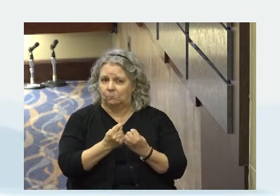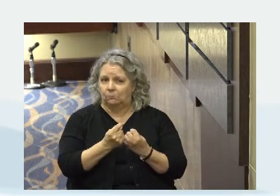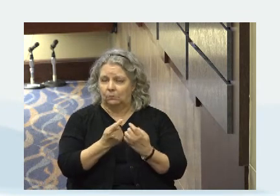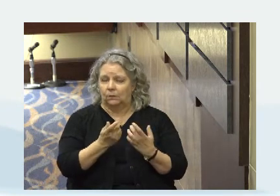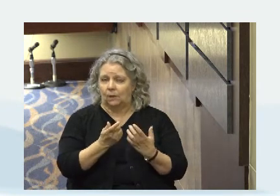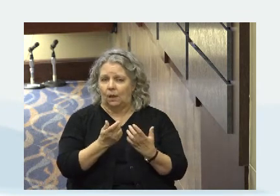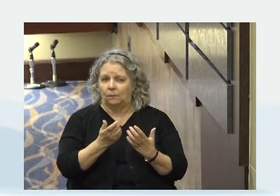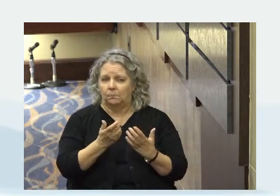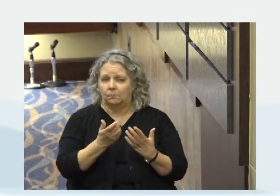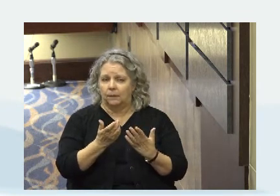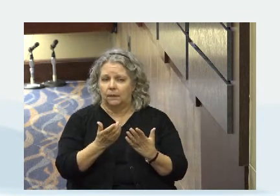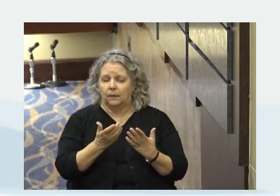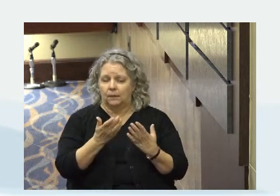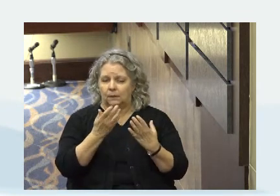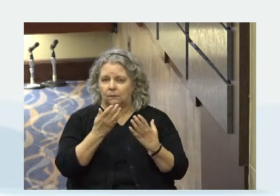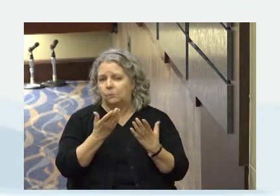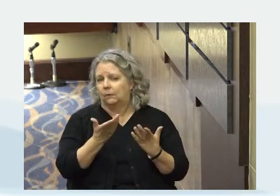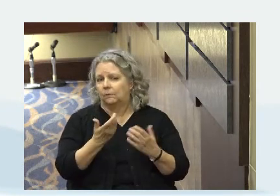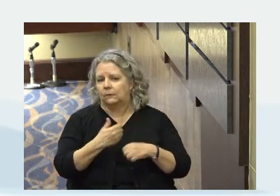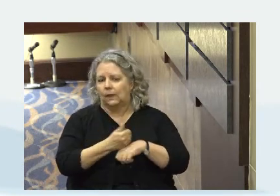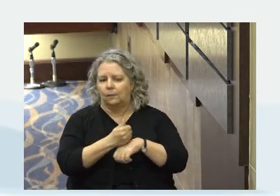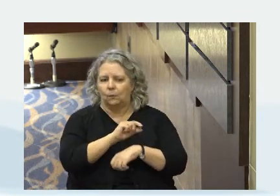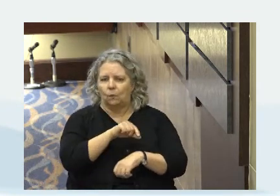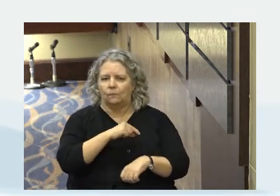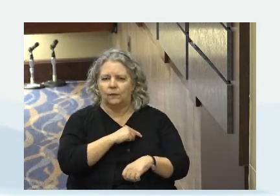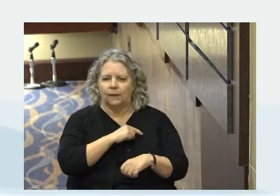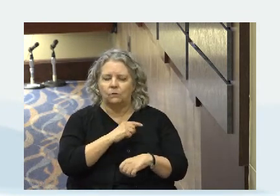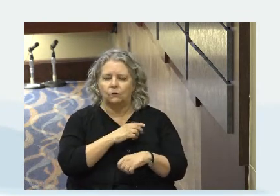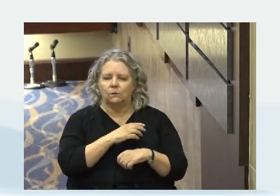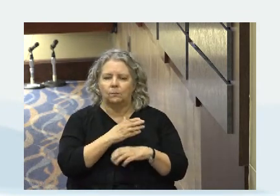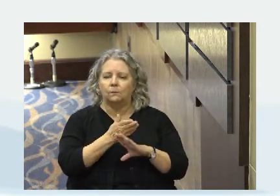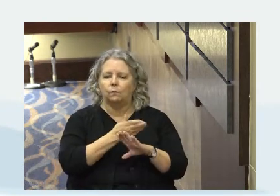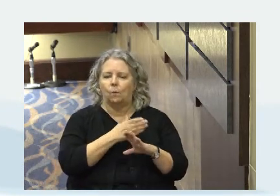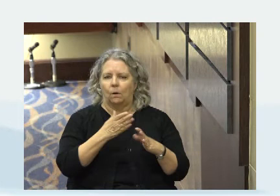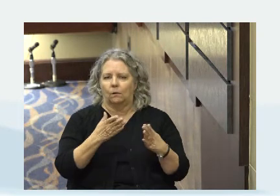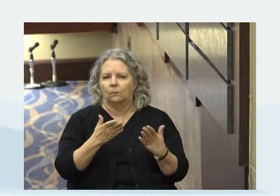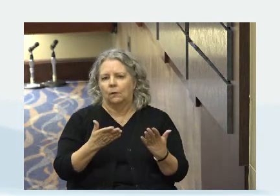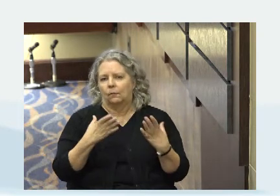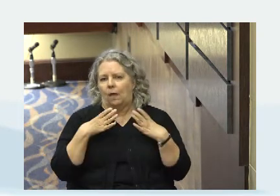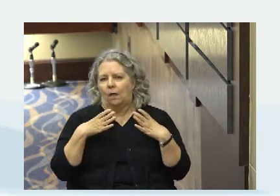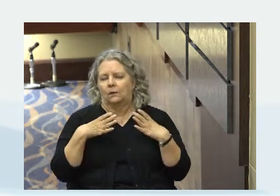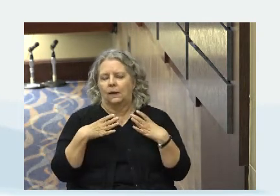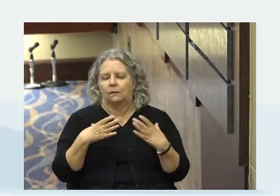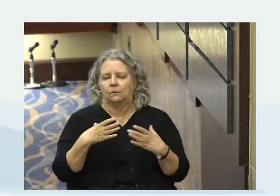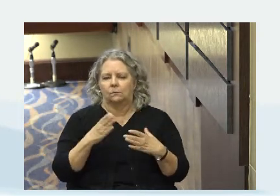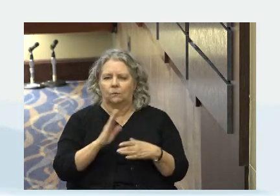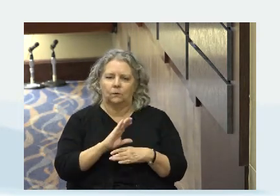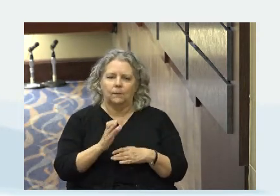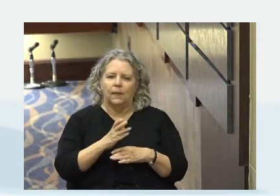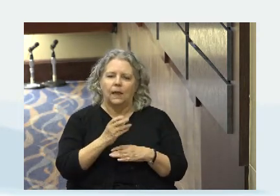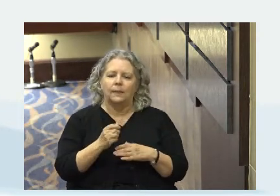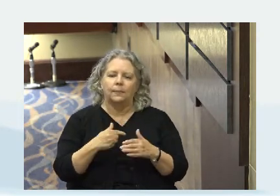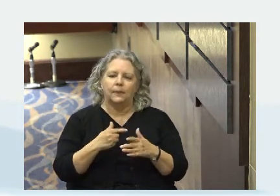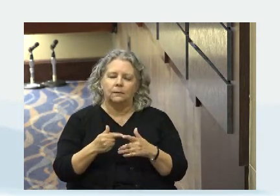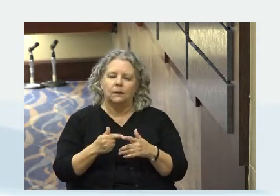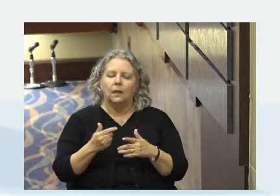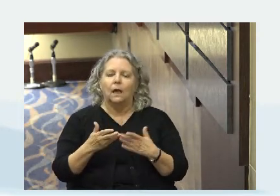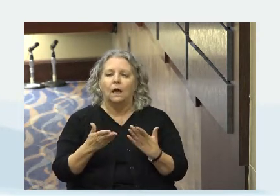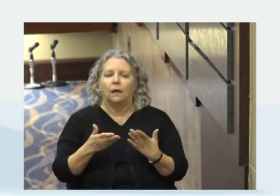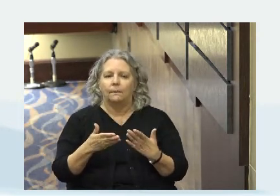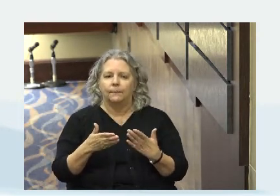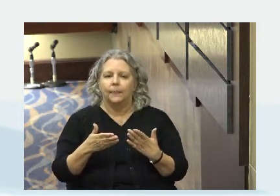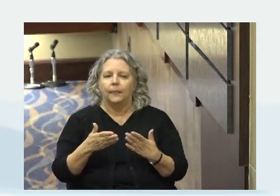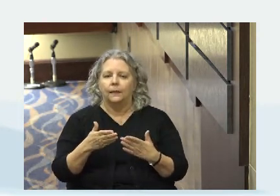the holidays coming up on everyone. And then the mid-second quarter, go for requests for proposals from